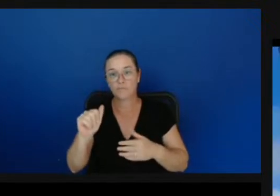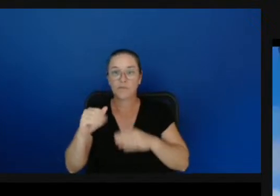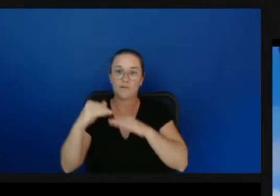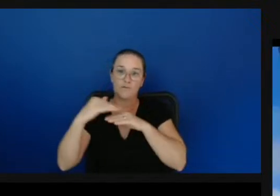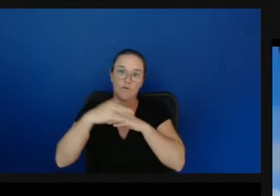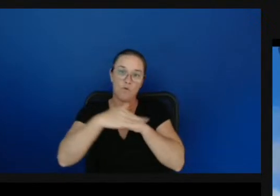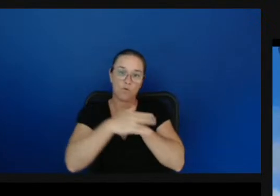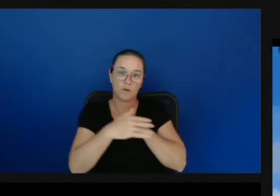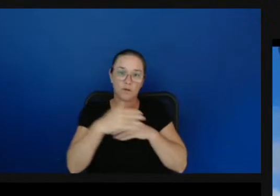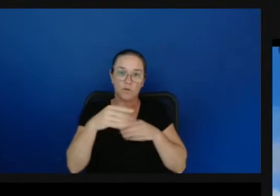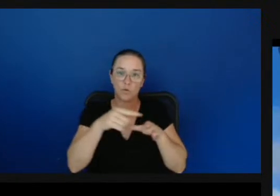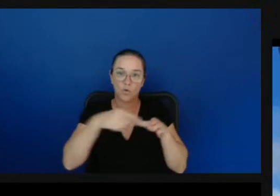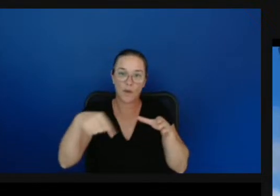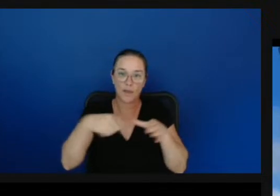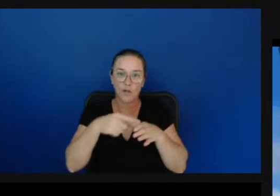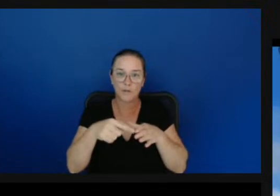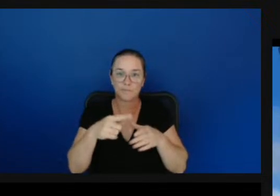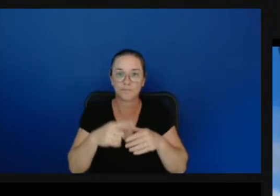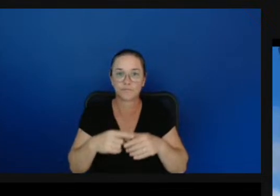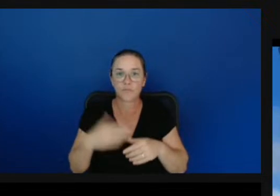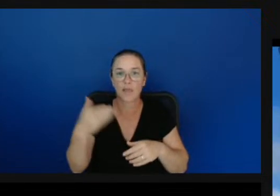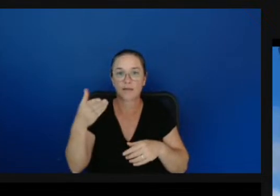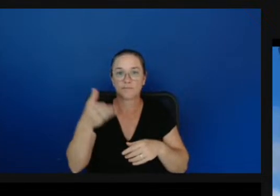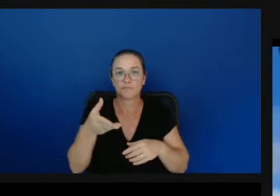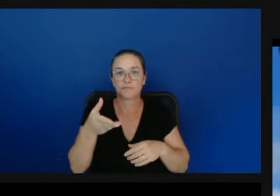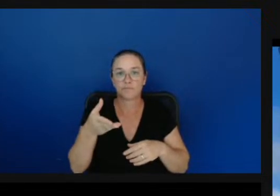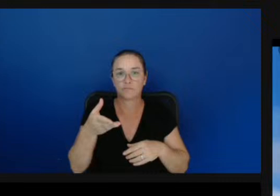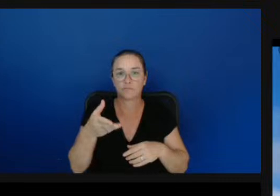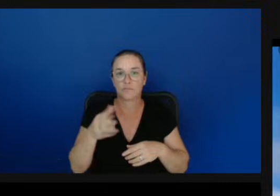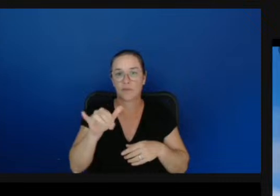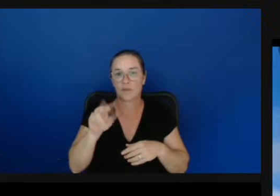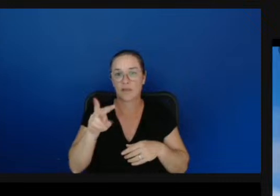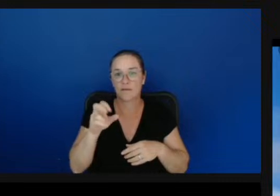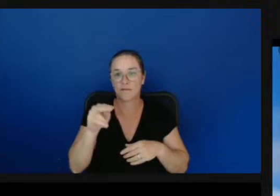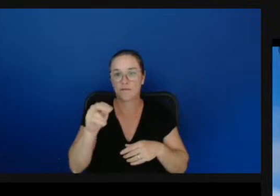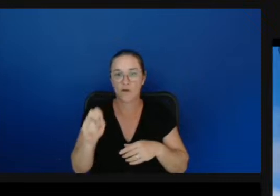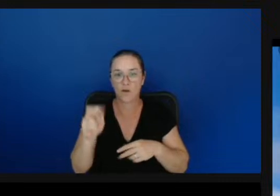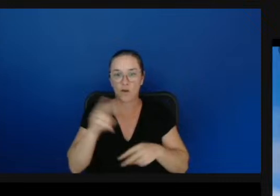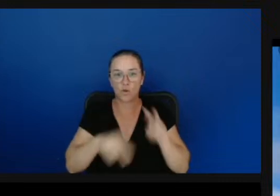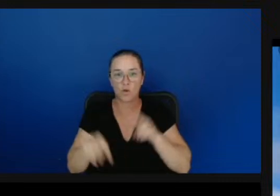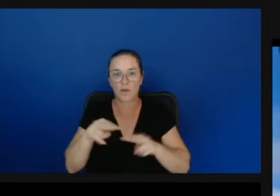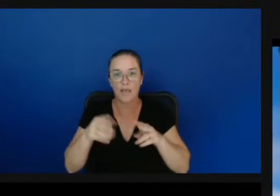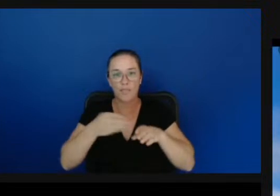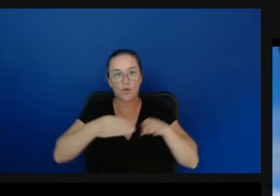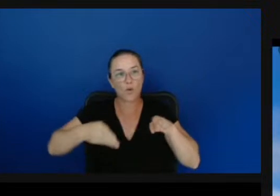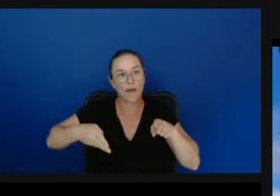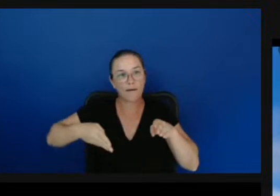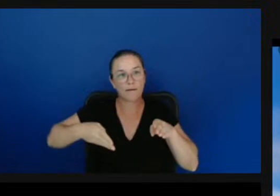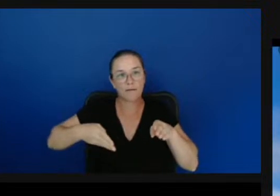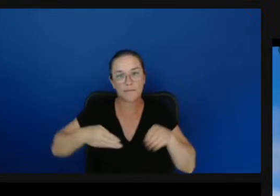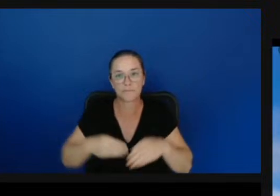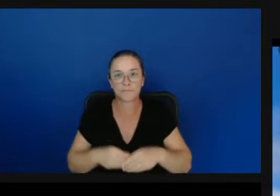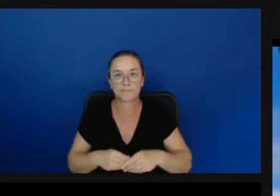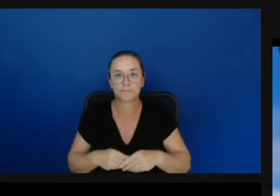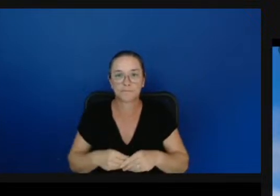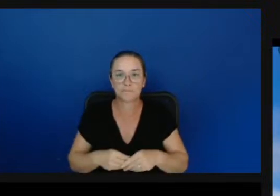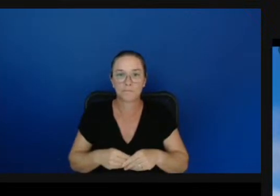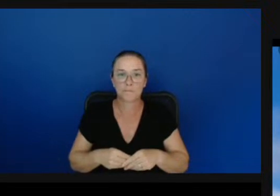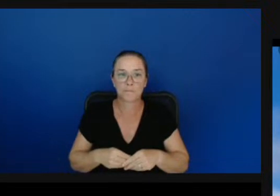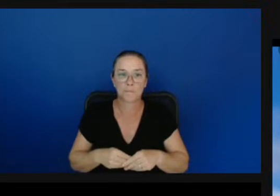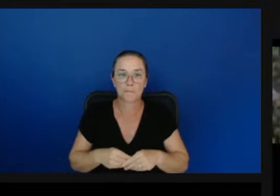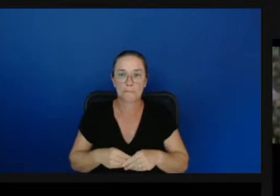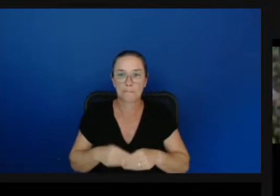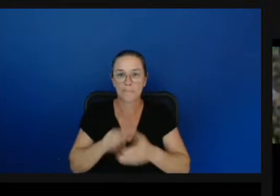there. And there is Yvonne checking out these cracks on the road here. Nice to have